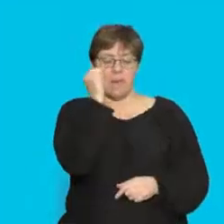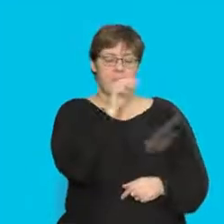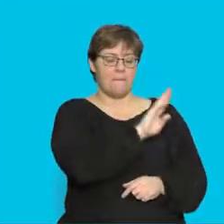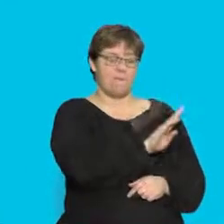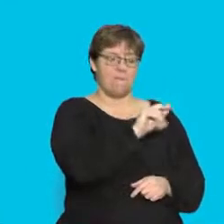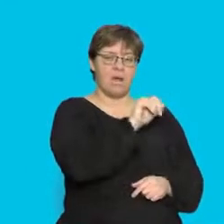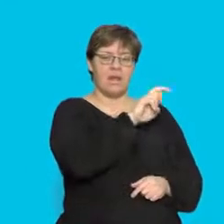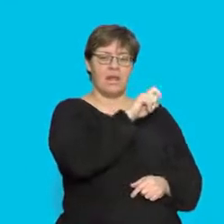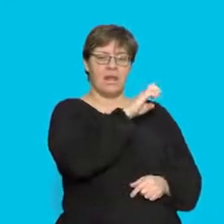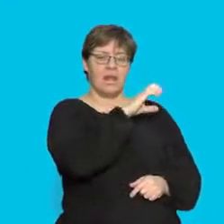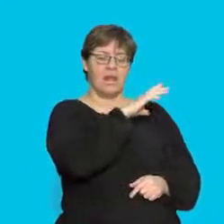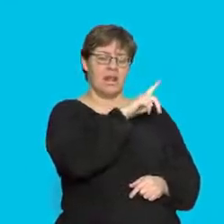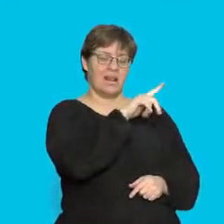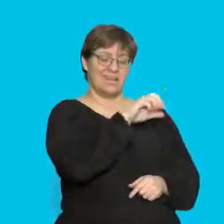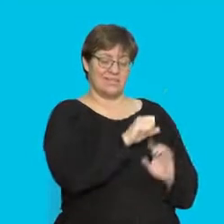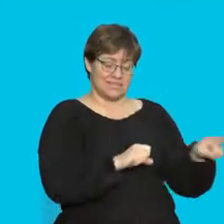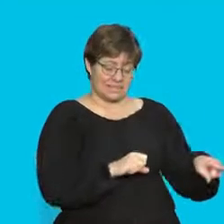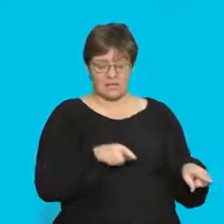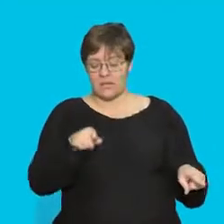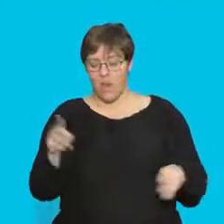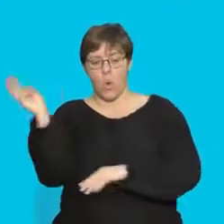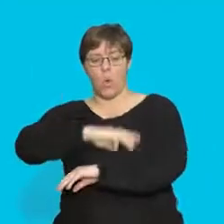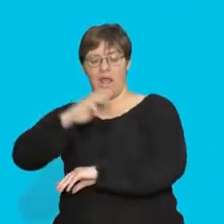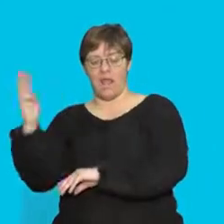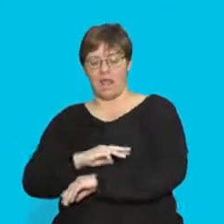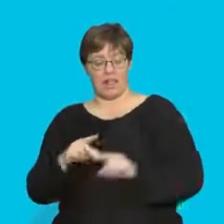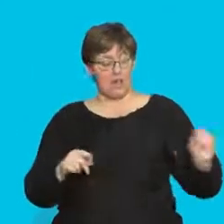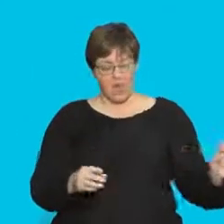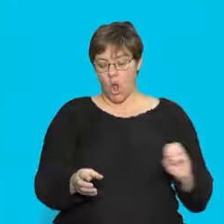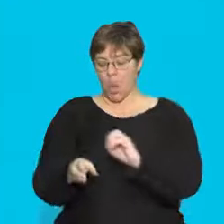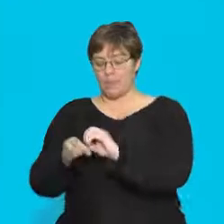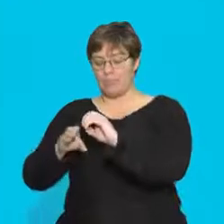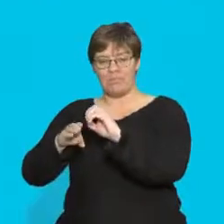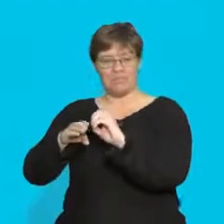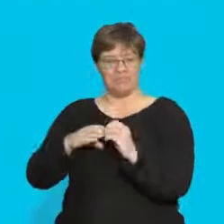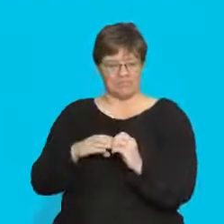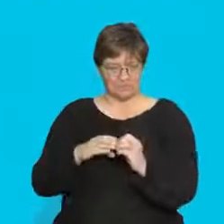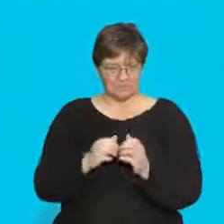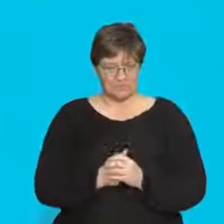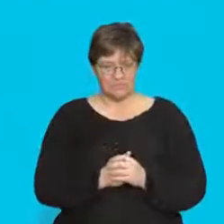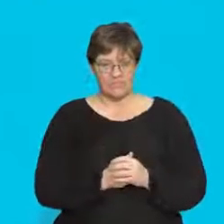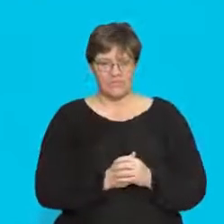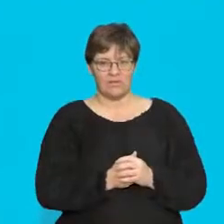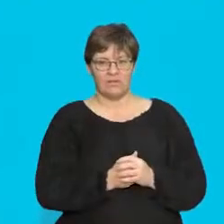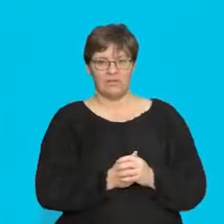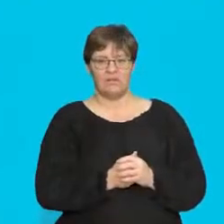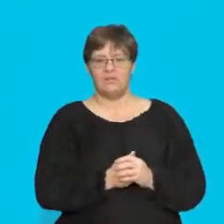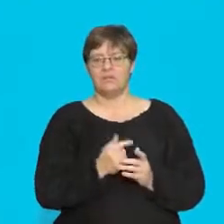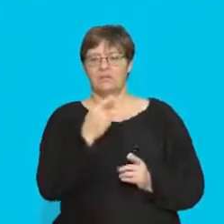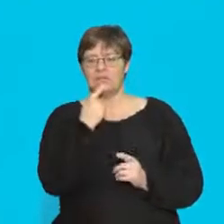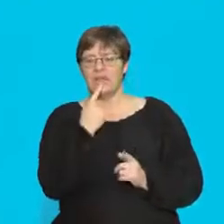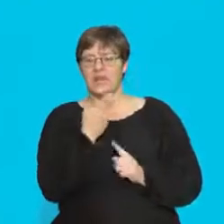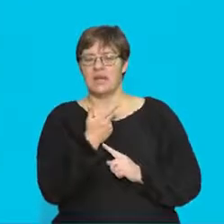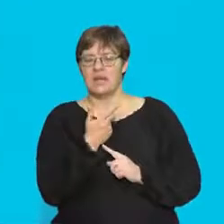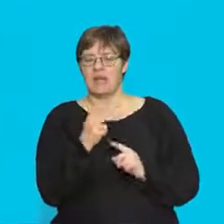organism called a barnacle. And barnacles are a kind of